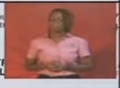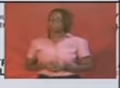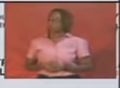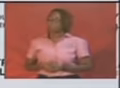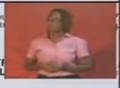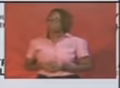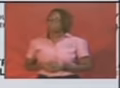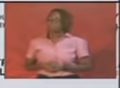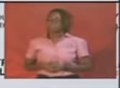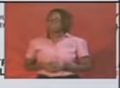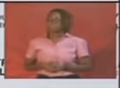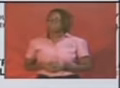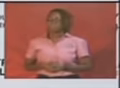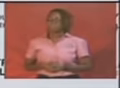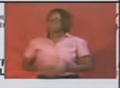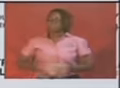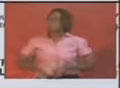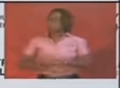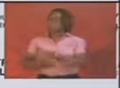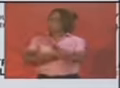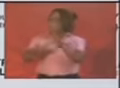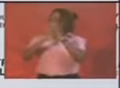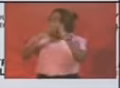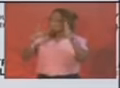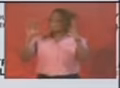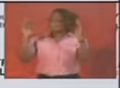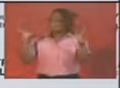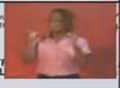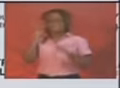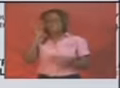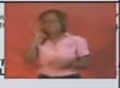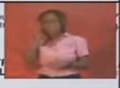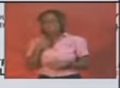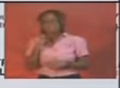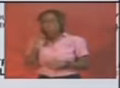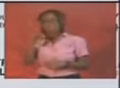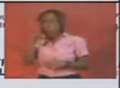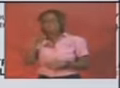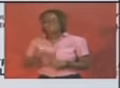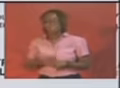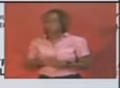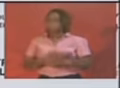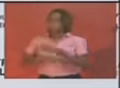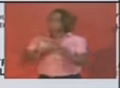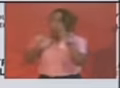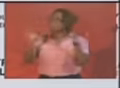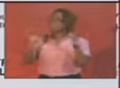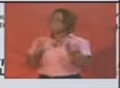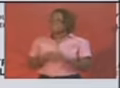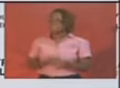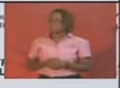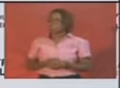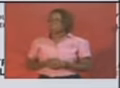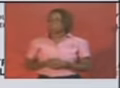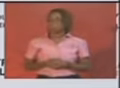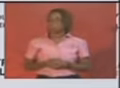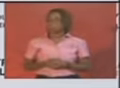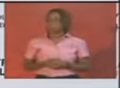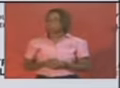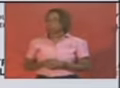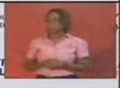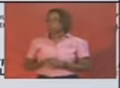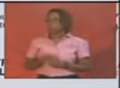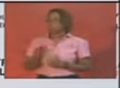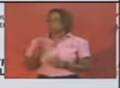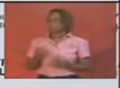Hi, good morning. Okay, wonderful. Can you hear me? Yes, we are. Good morning. Okay. One of your charts pointed to a decreasing number of